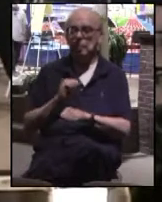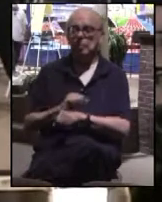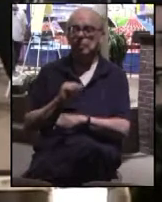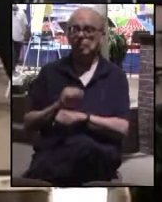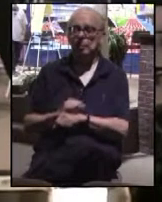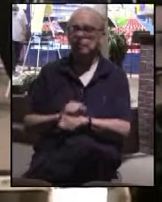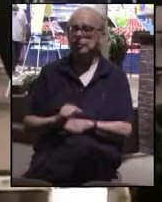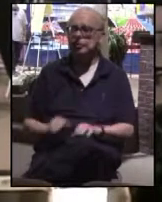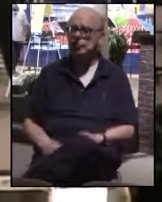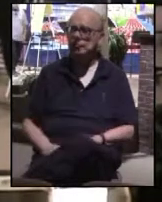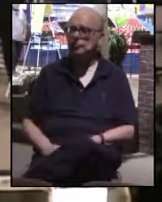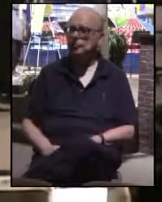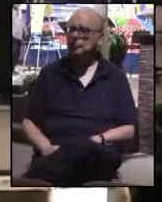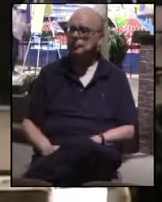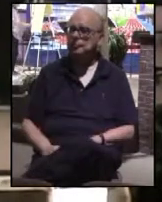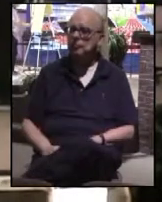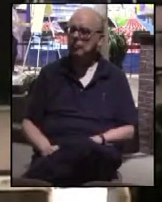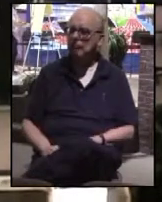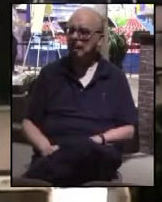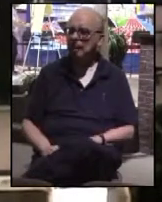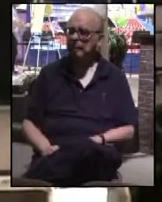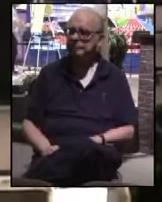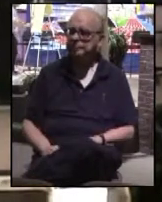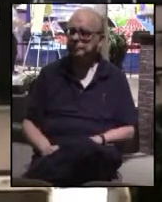Missing other appointments? Okay.